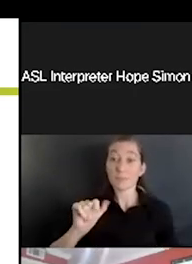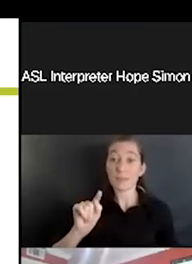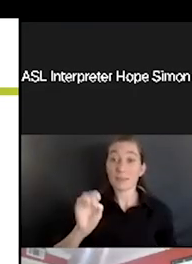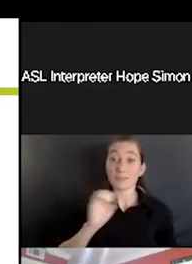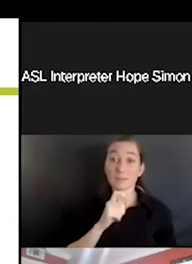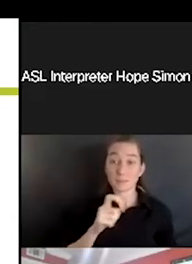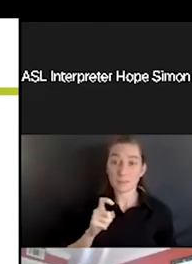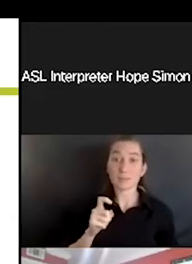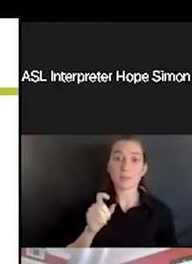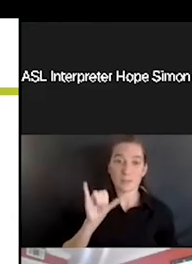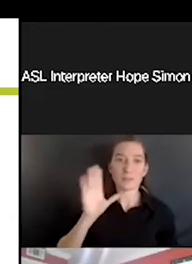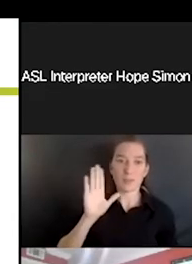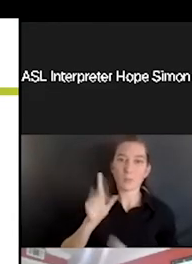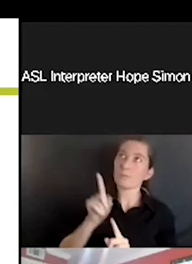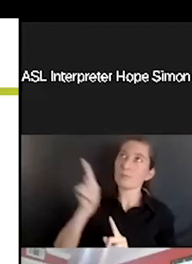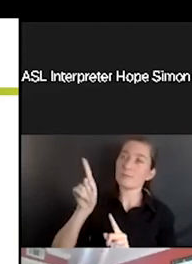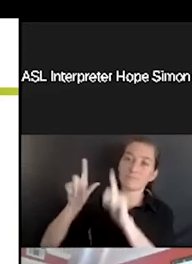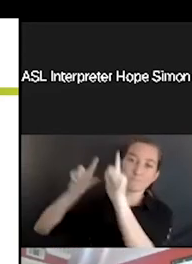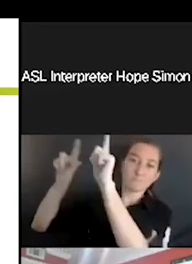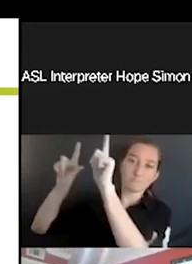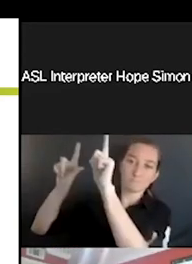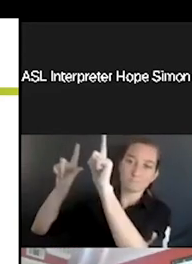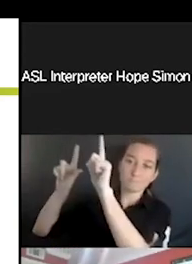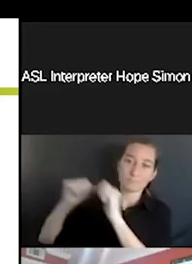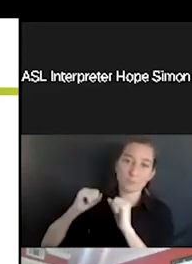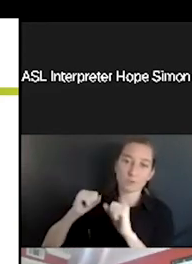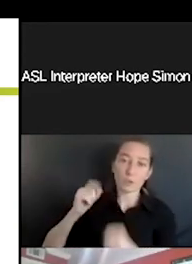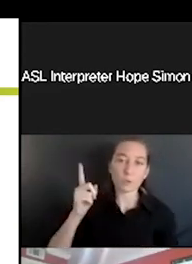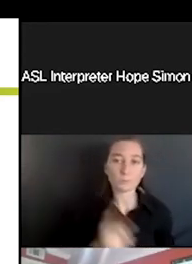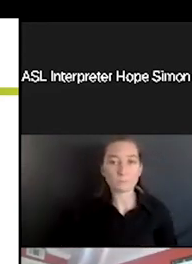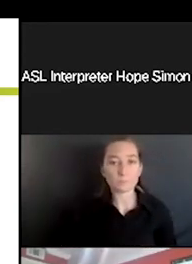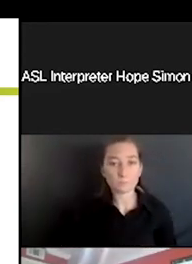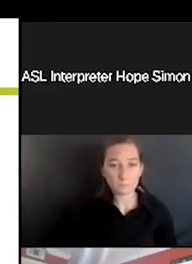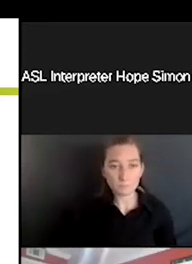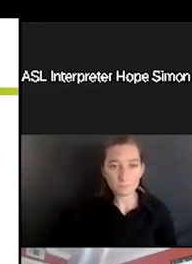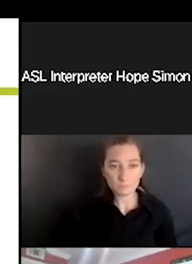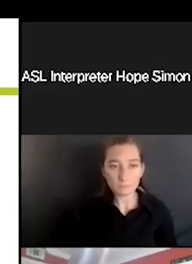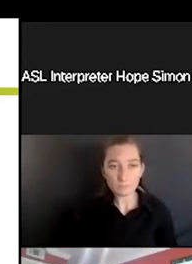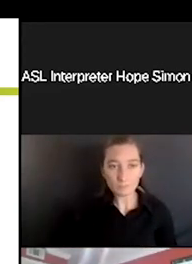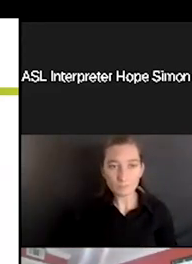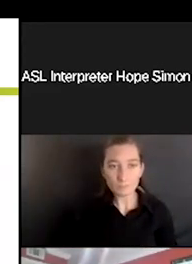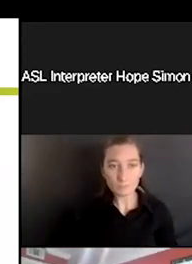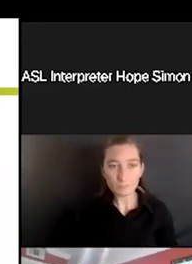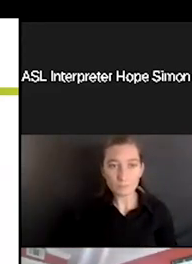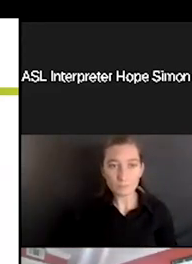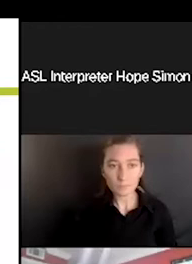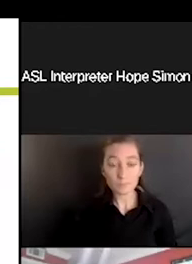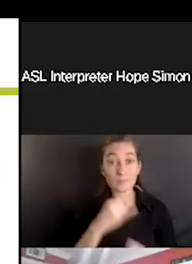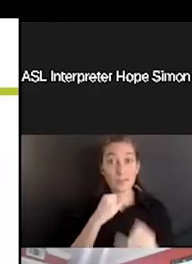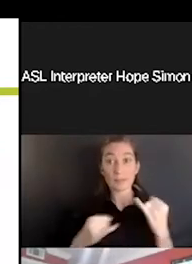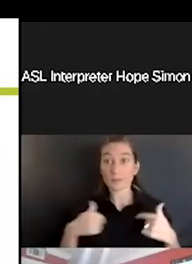the actual wall. And then finally, the last one that we'd like to target as an engineering community and as a